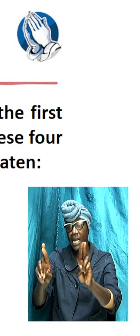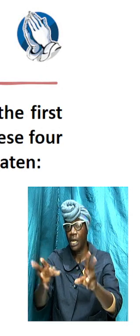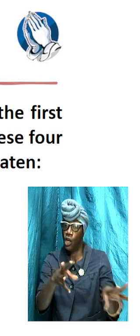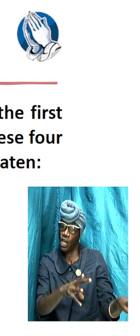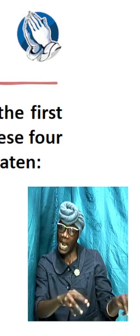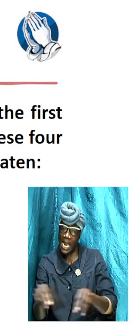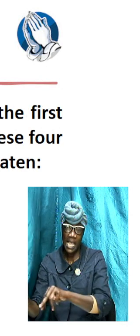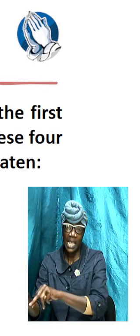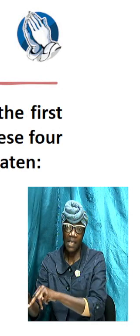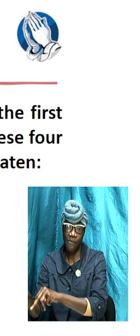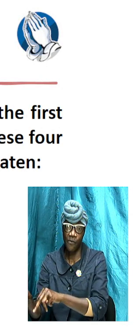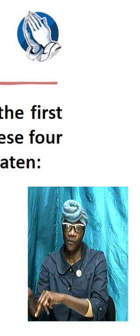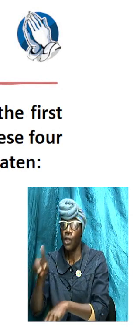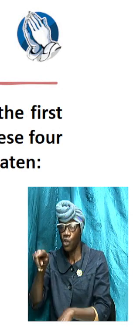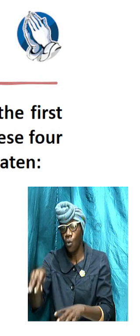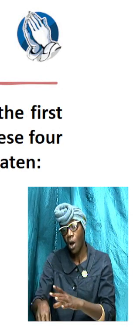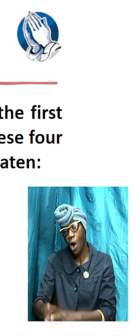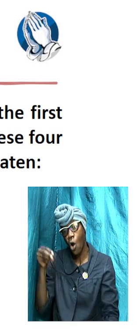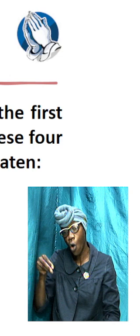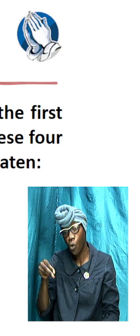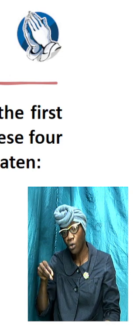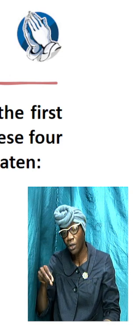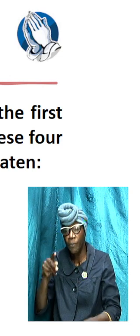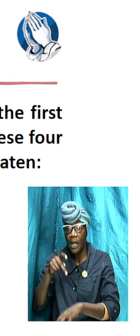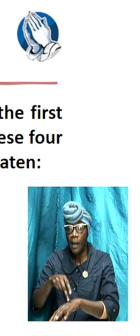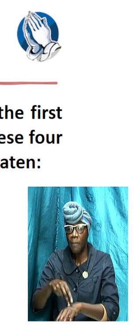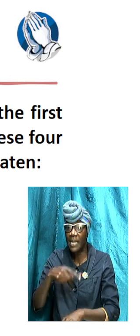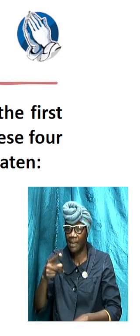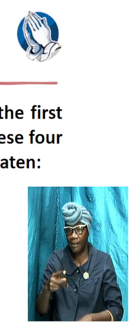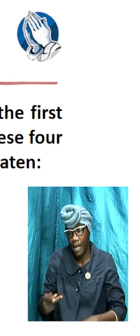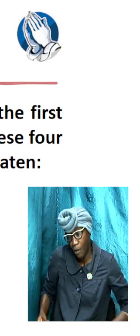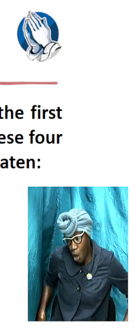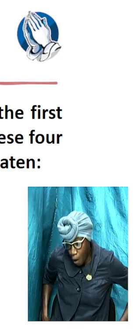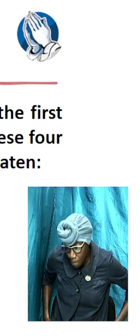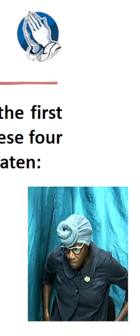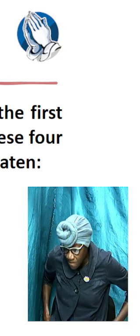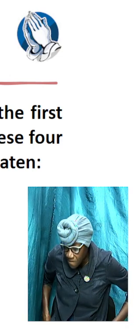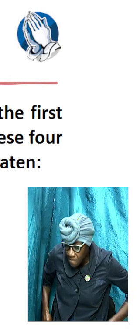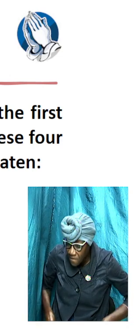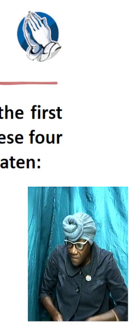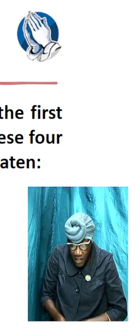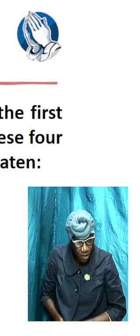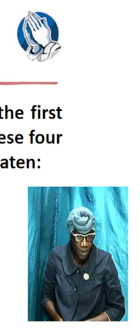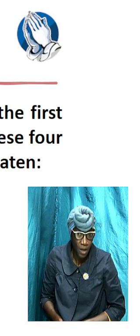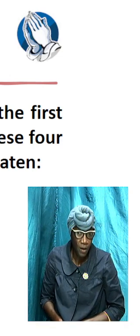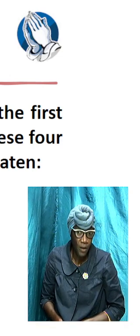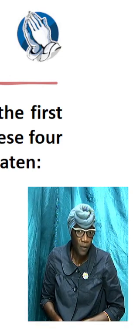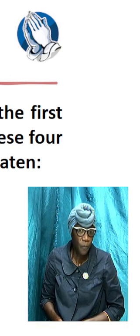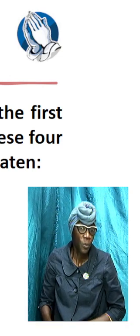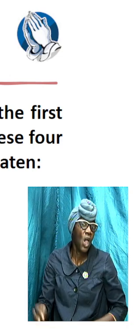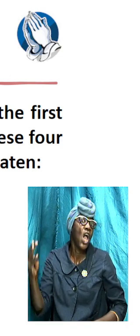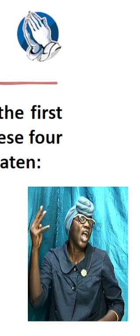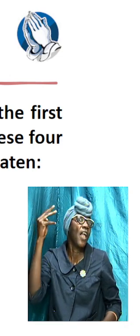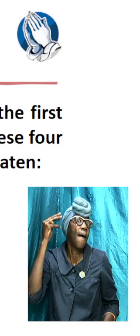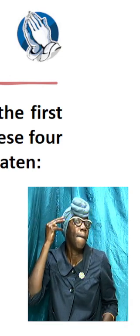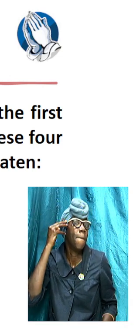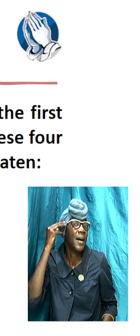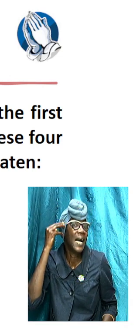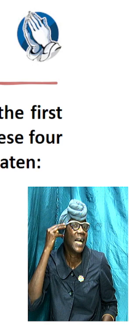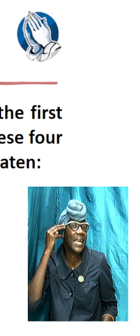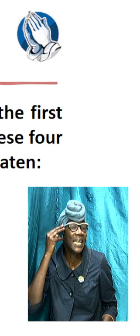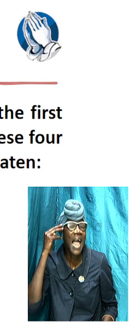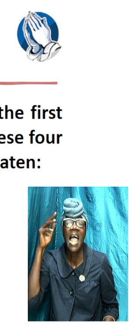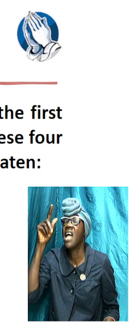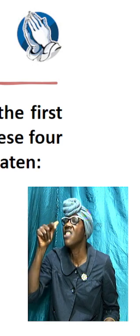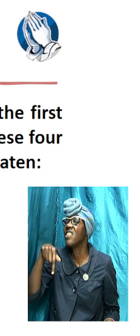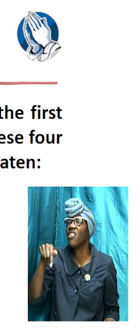leave. Amen. You are out. You know, it was Peter who said, gird up the loins of your mind. And this is where the whole terminology comes